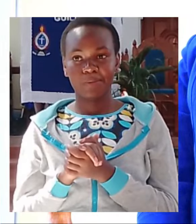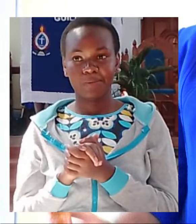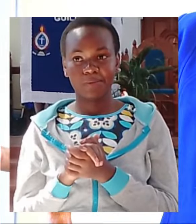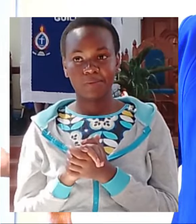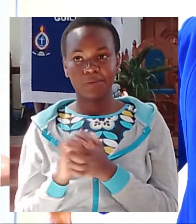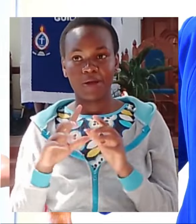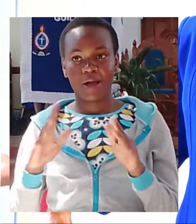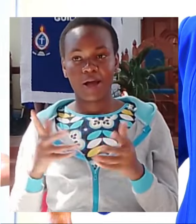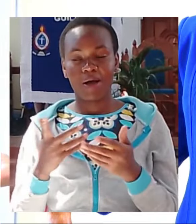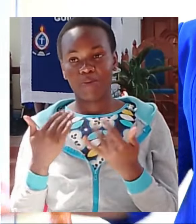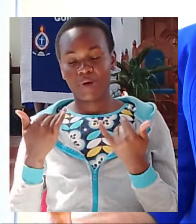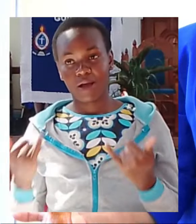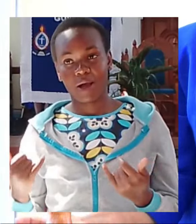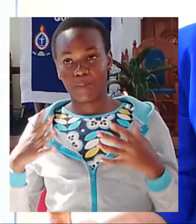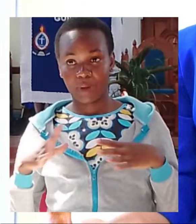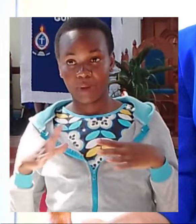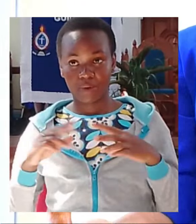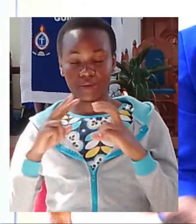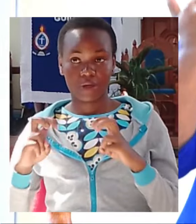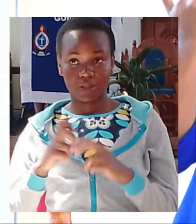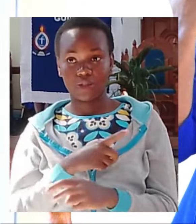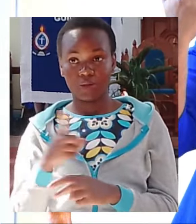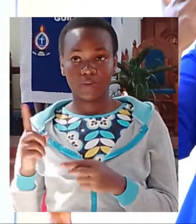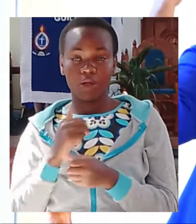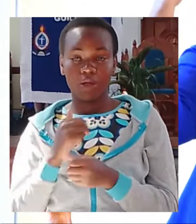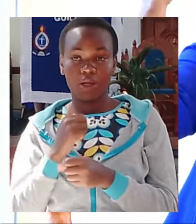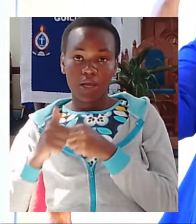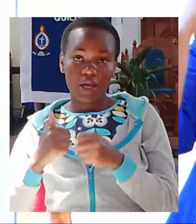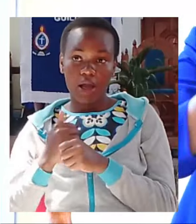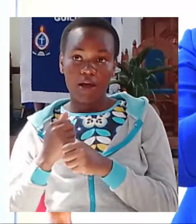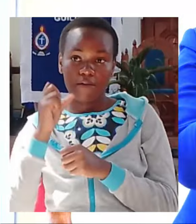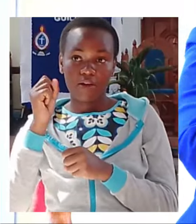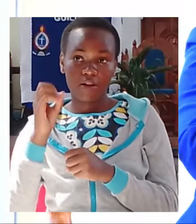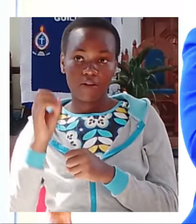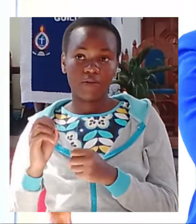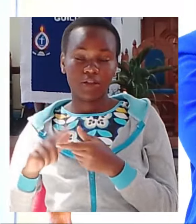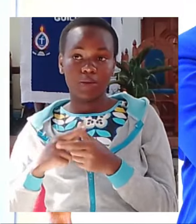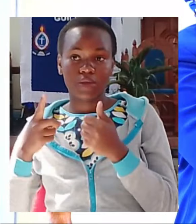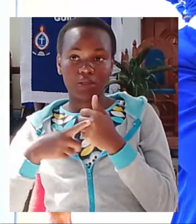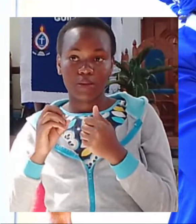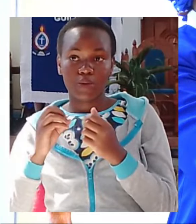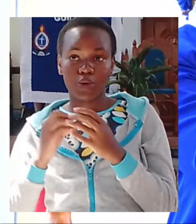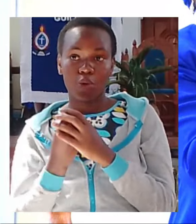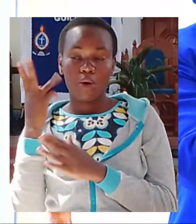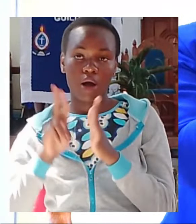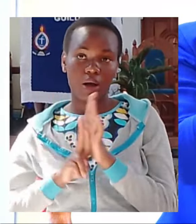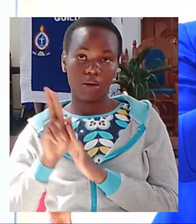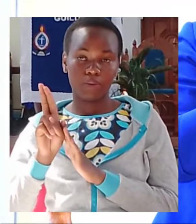How many young people are looking at you at the age of 60, 50, 70, and they say, when I grow up,